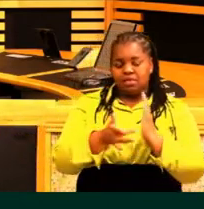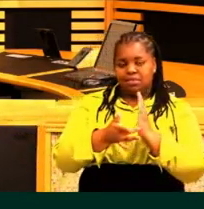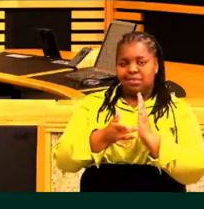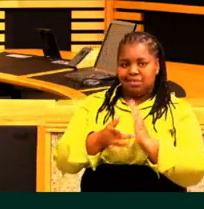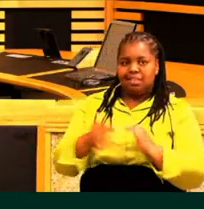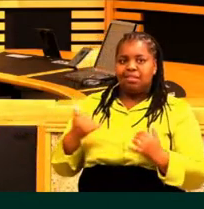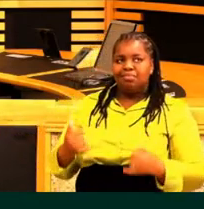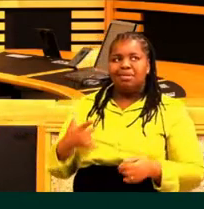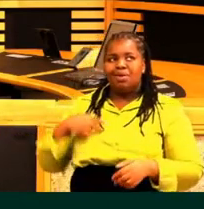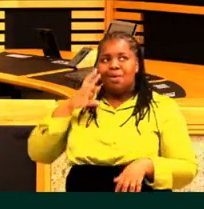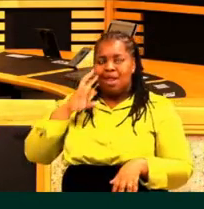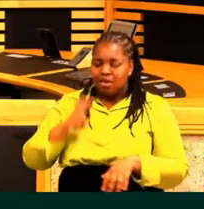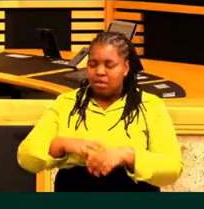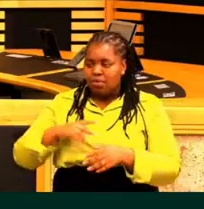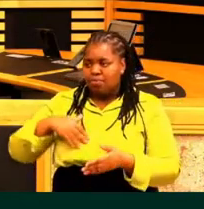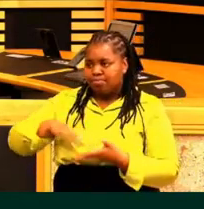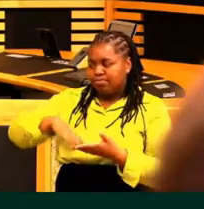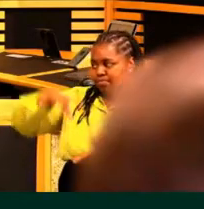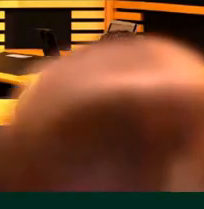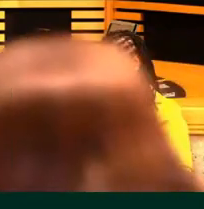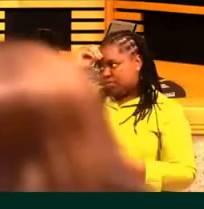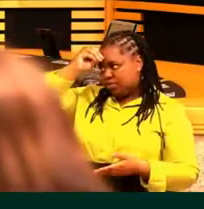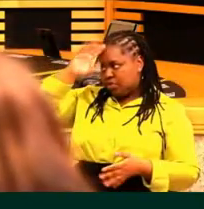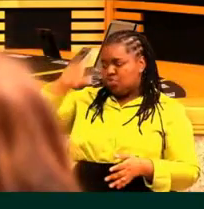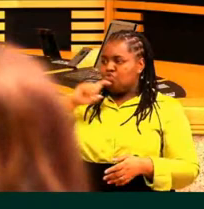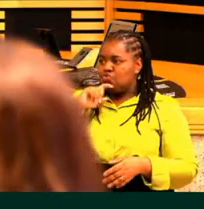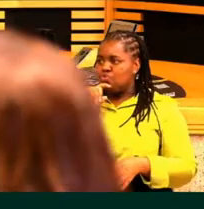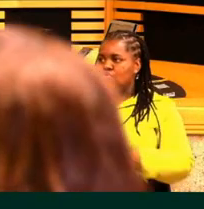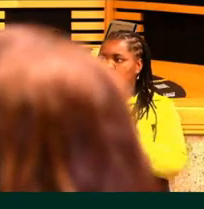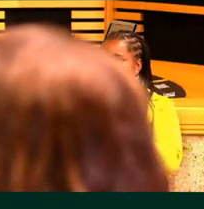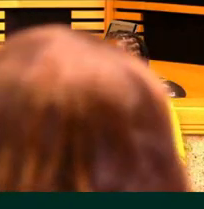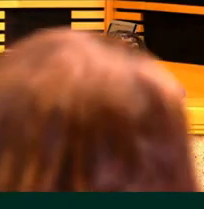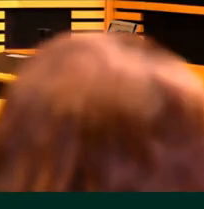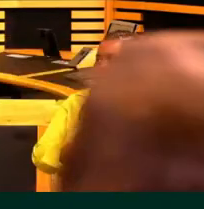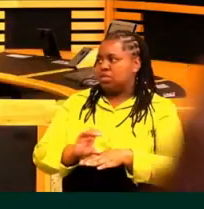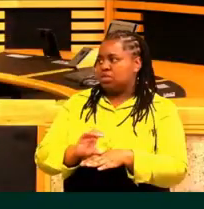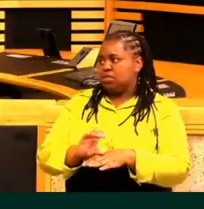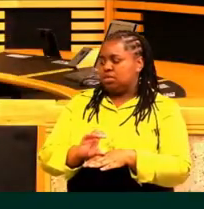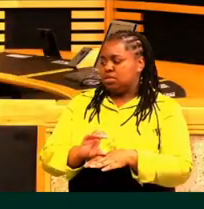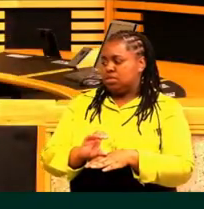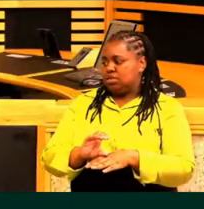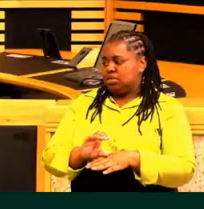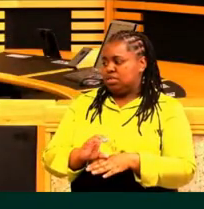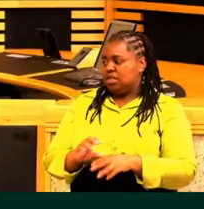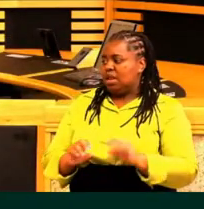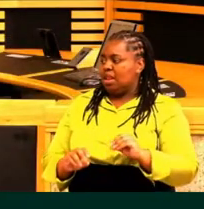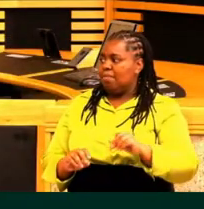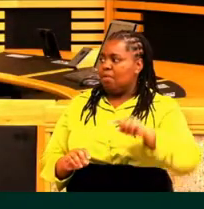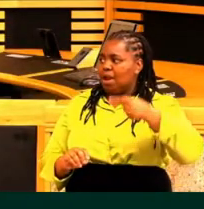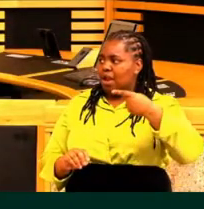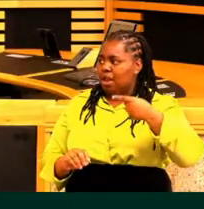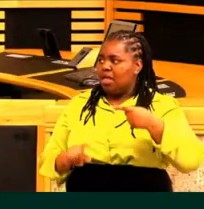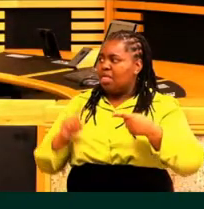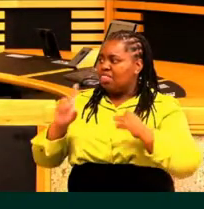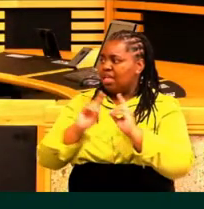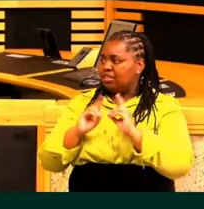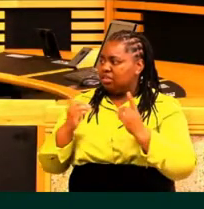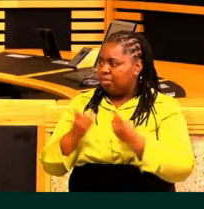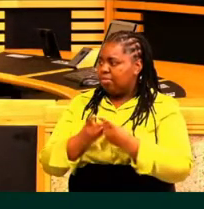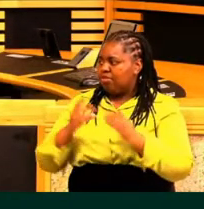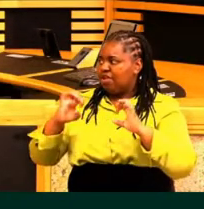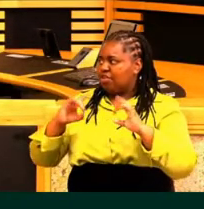to need to learn how to use computers at a grassroot level number one the Department of